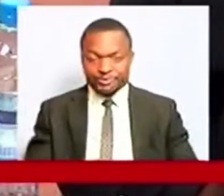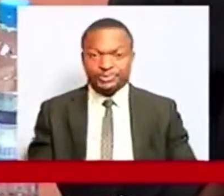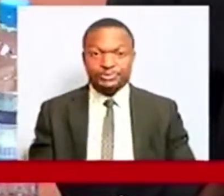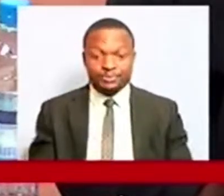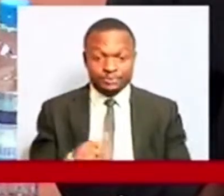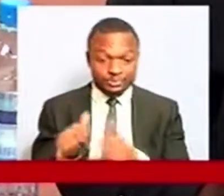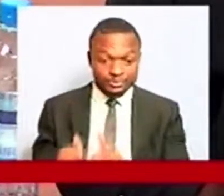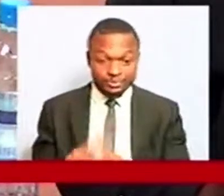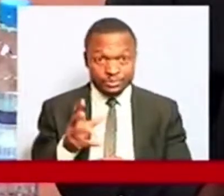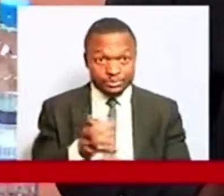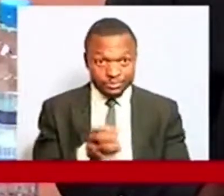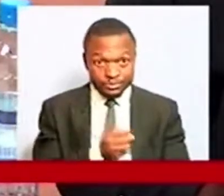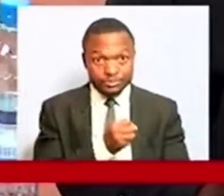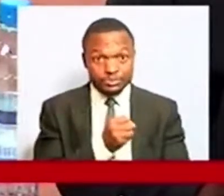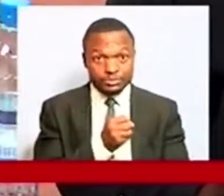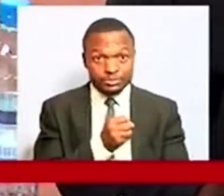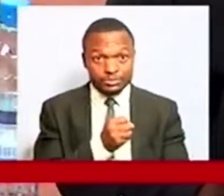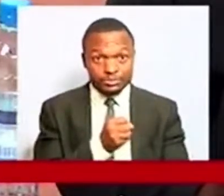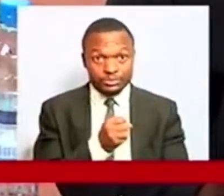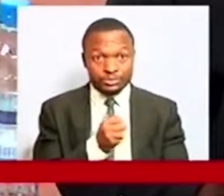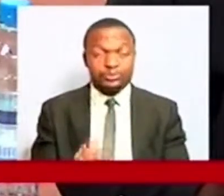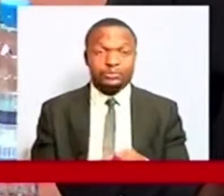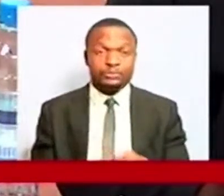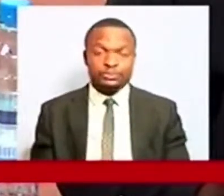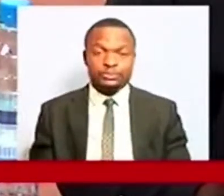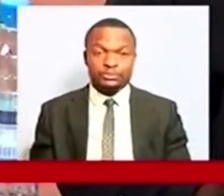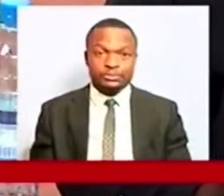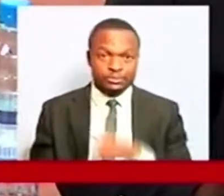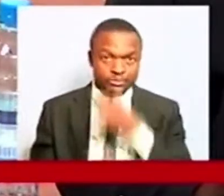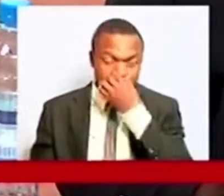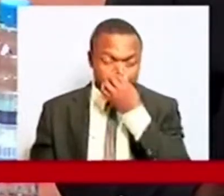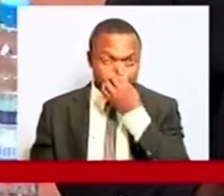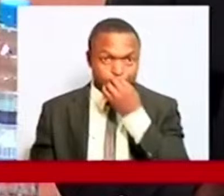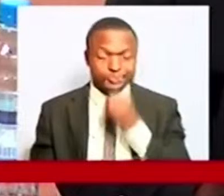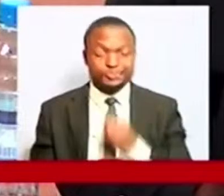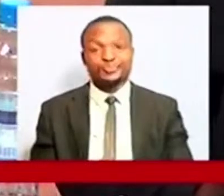Action taken and up to remedial measures, then you go to the next query.